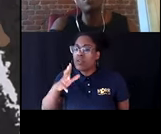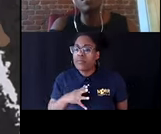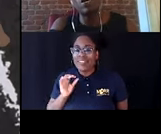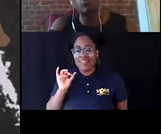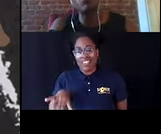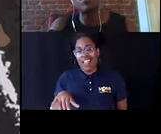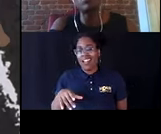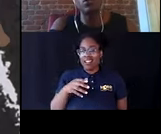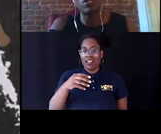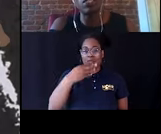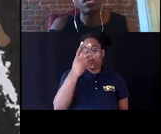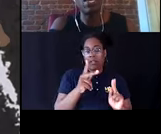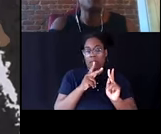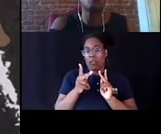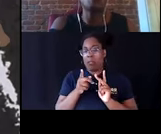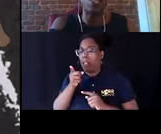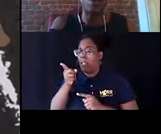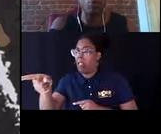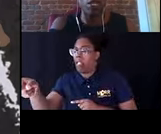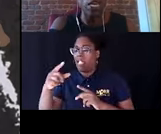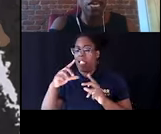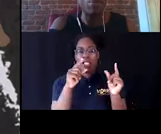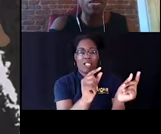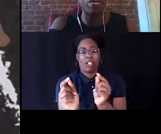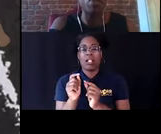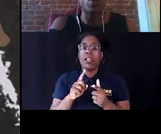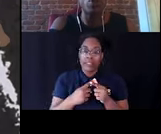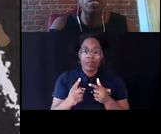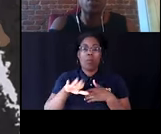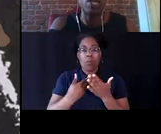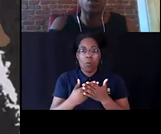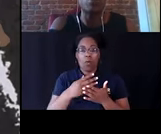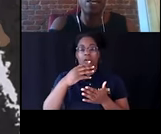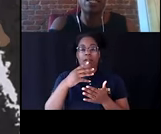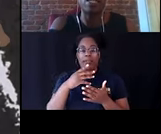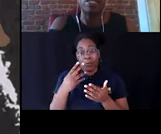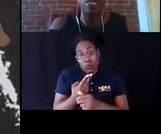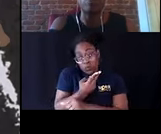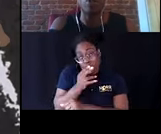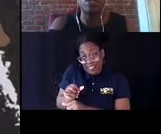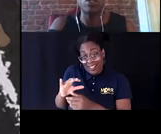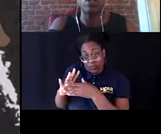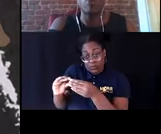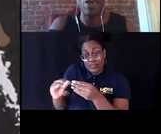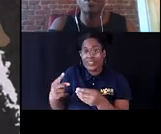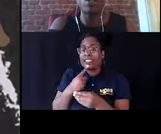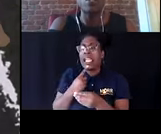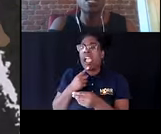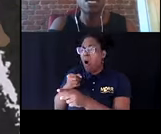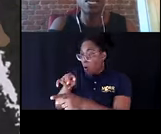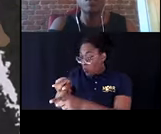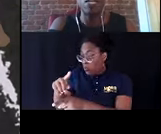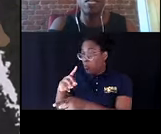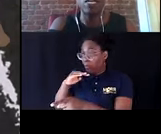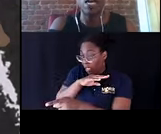also making up the many stories, and that all Black women had been making up the stories of sexual violence that they experienced during the